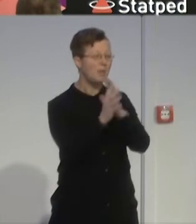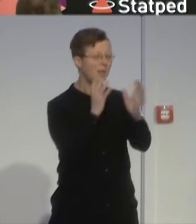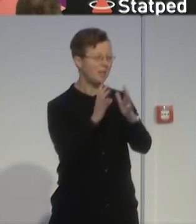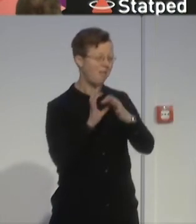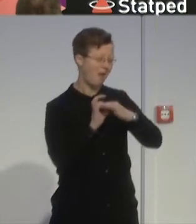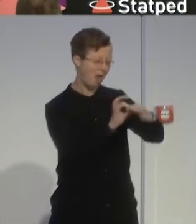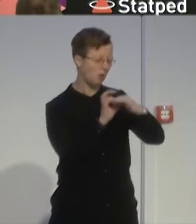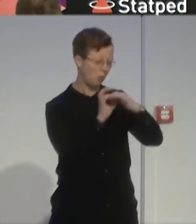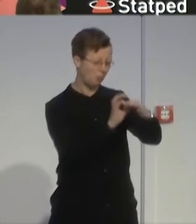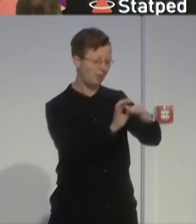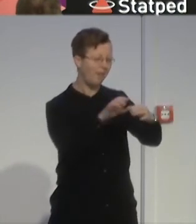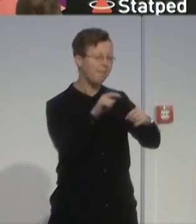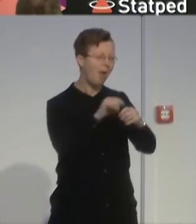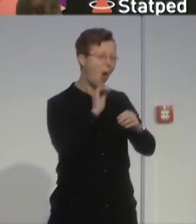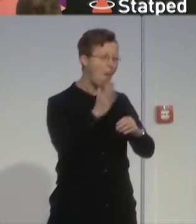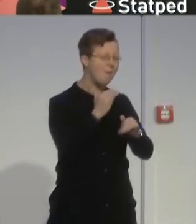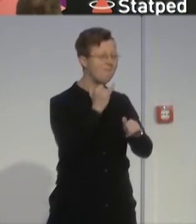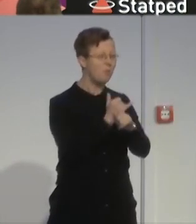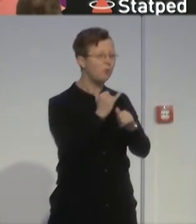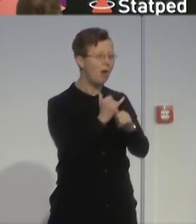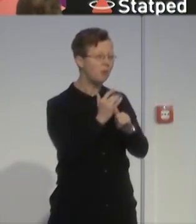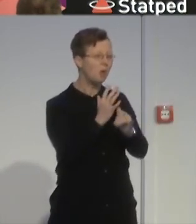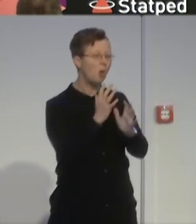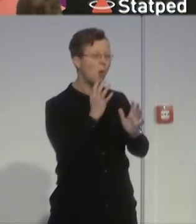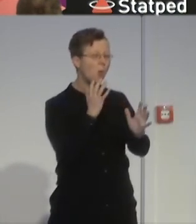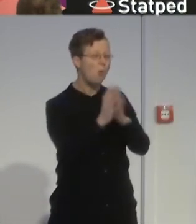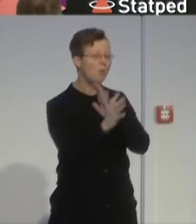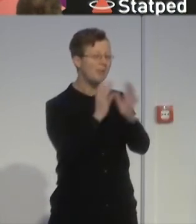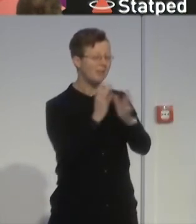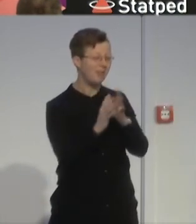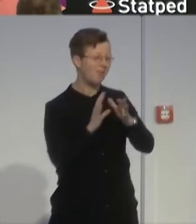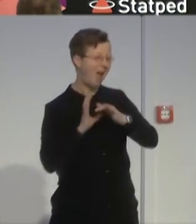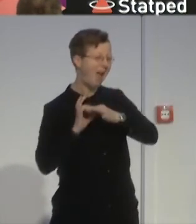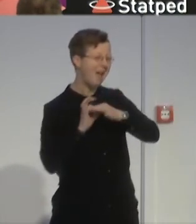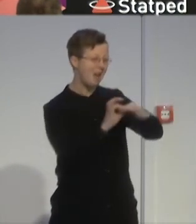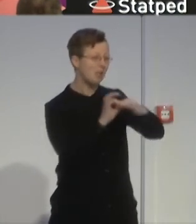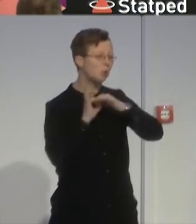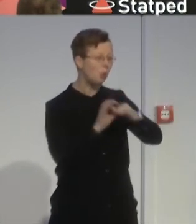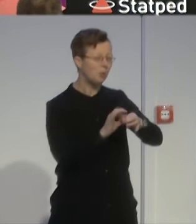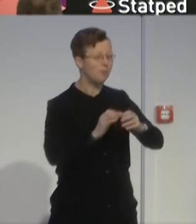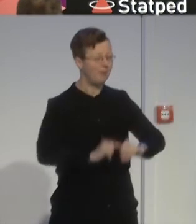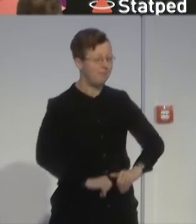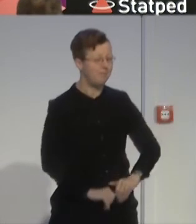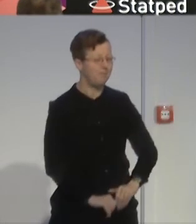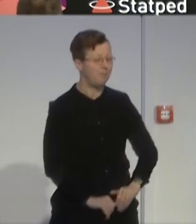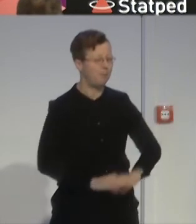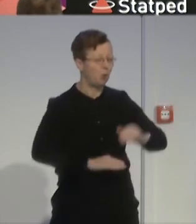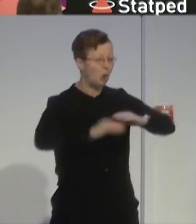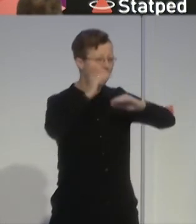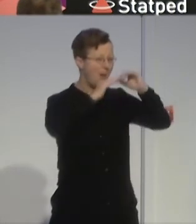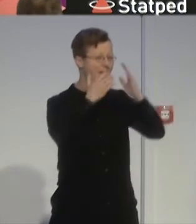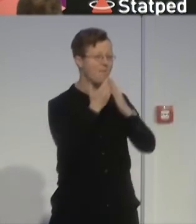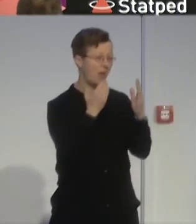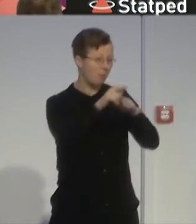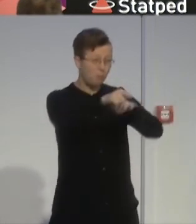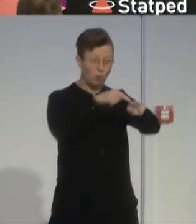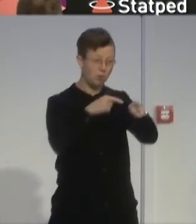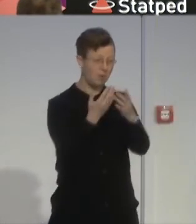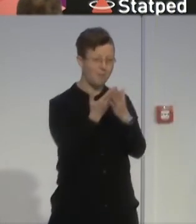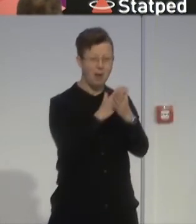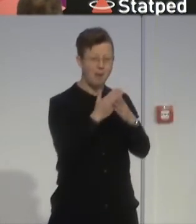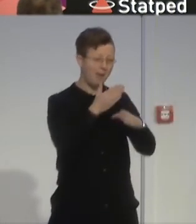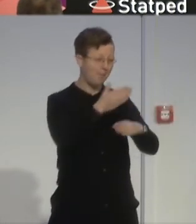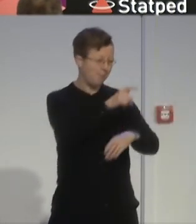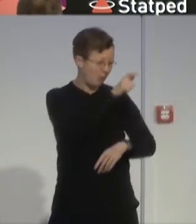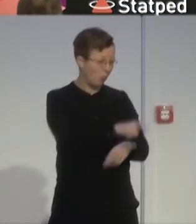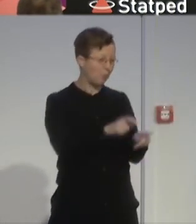about how a communicative relatedness is built up from the beginning between a person with